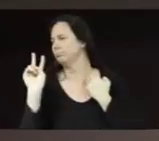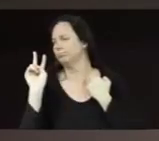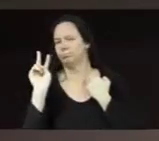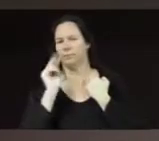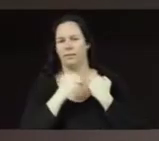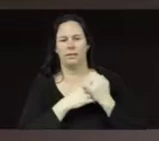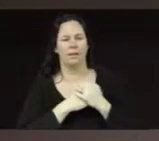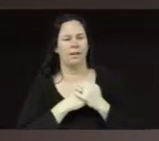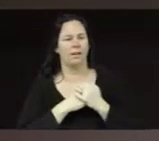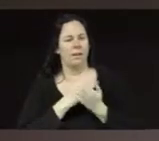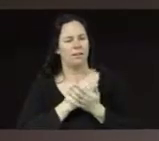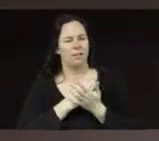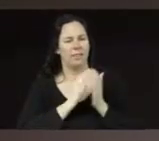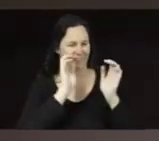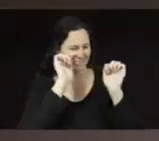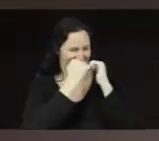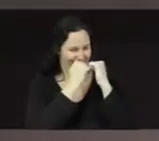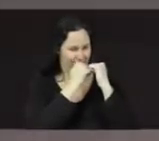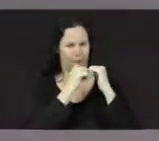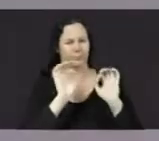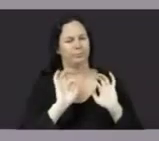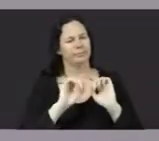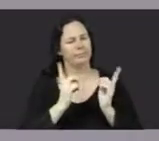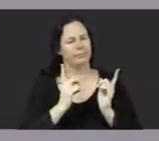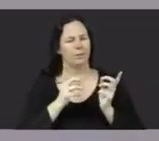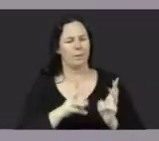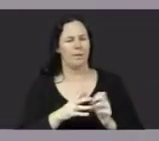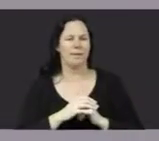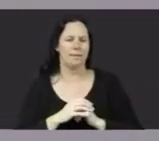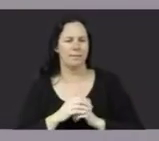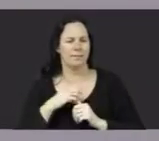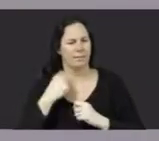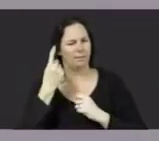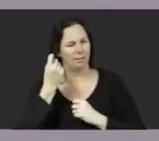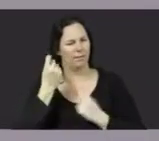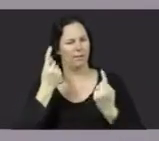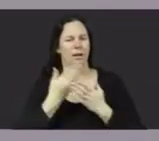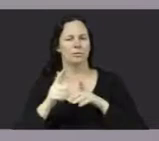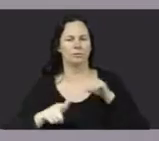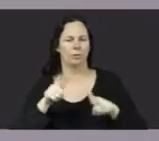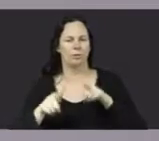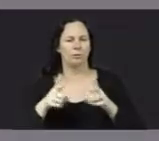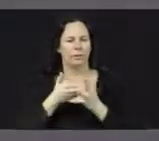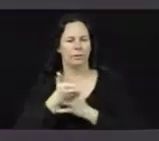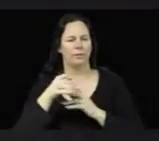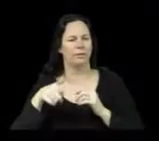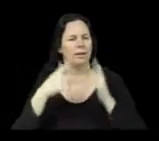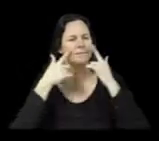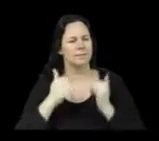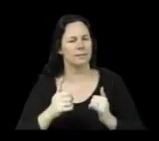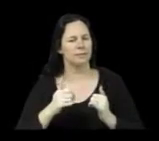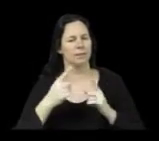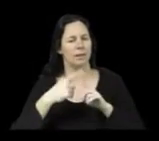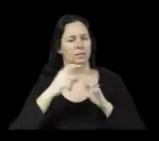out rather than snuggling in to cuddle them. As we were on the journey through the assessment and diagnostic process with